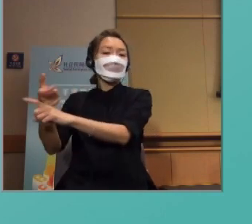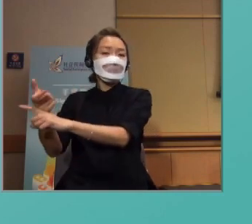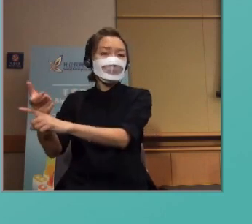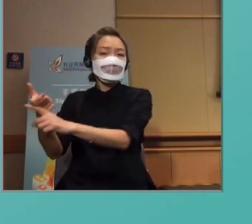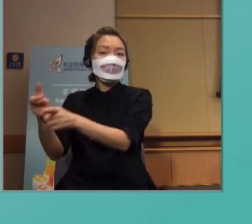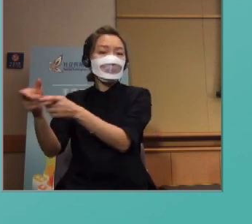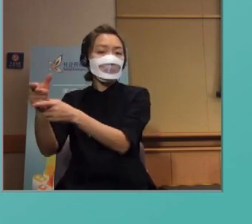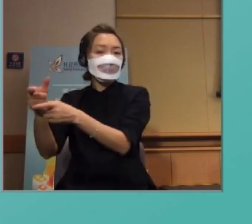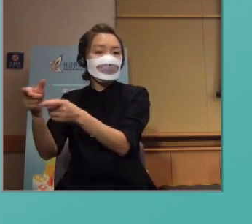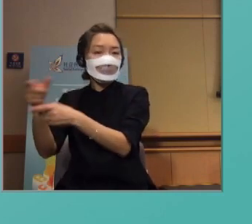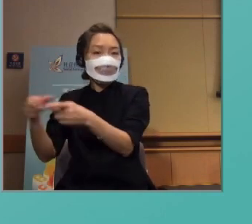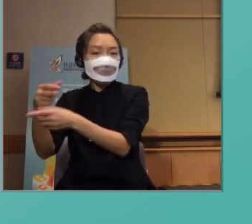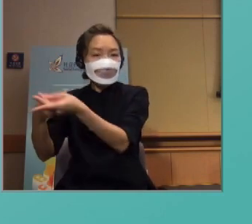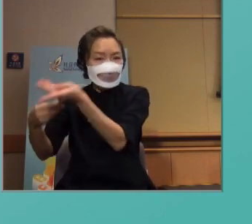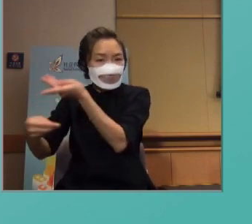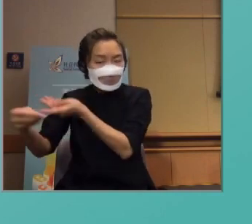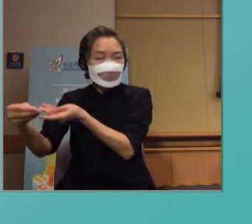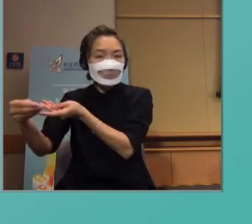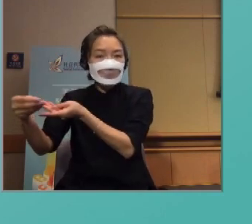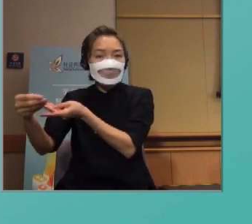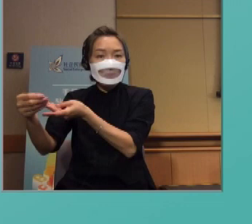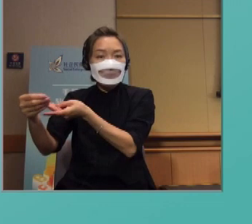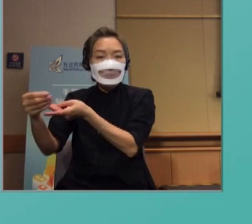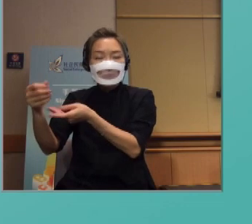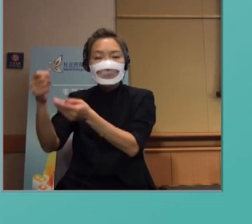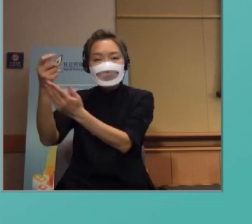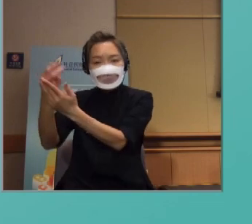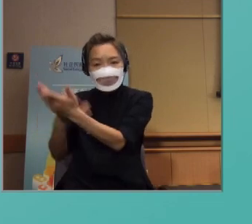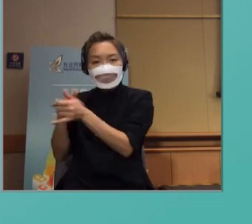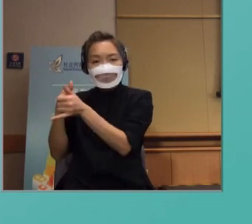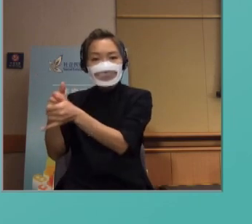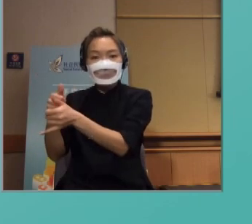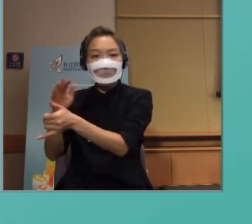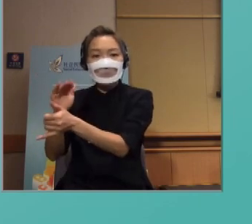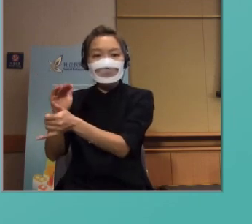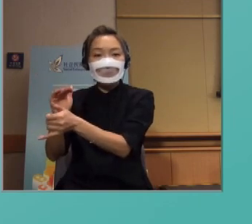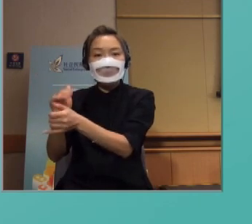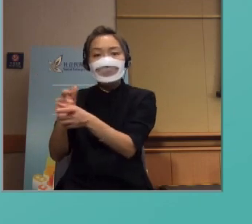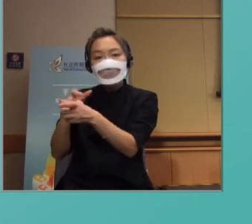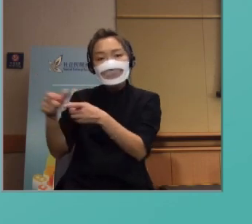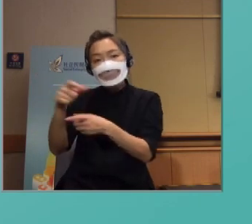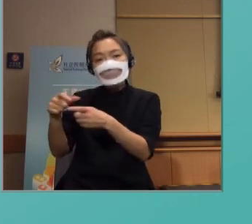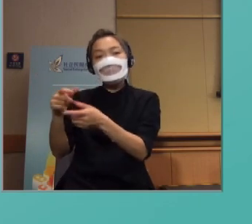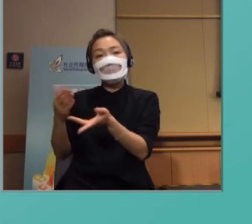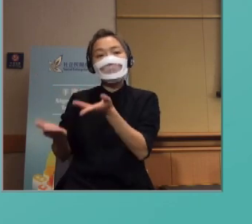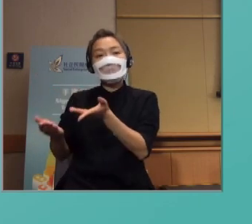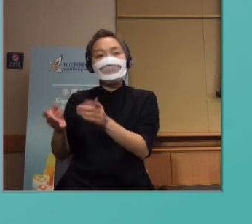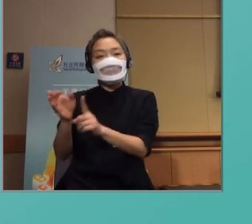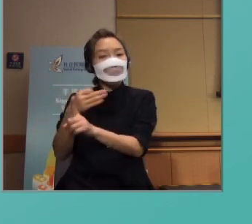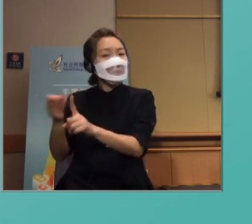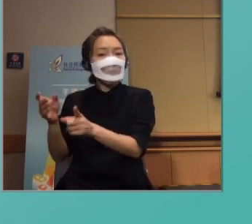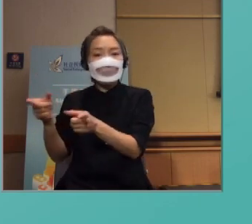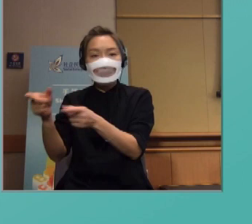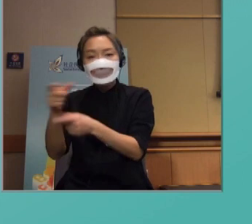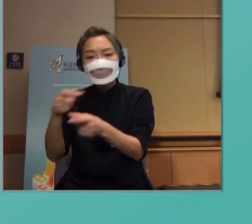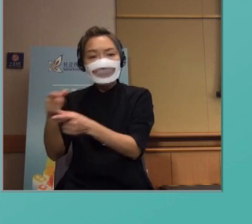sort of economic or non-economic goals or reasons. So I don't go too much into that, but quickly, we're already